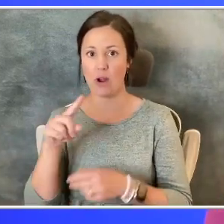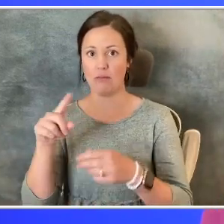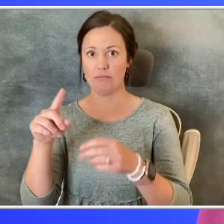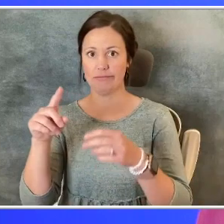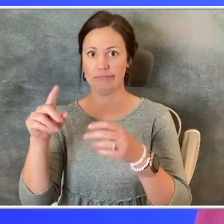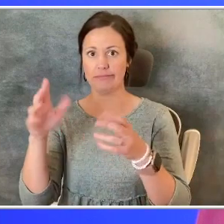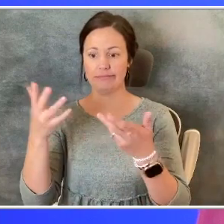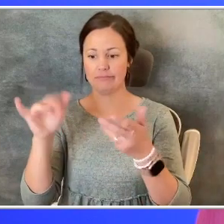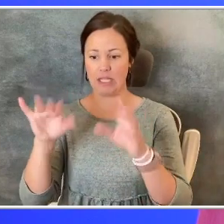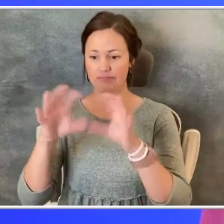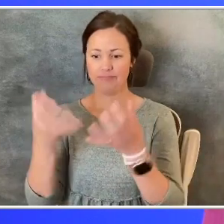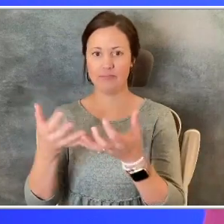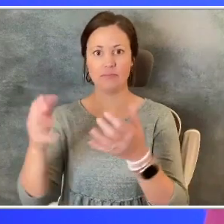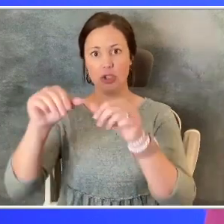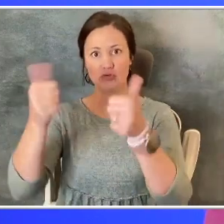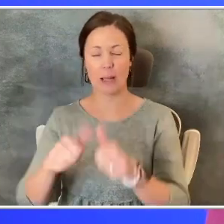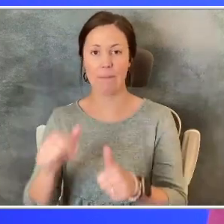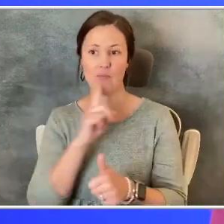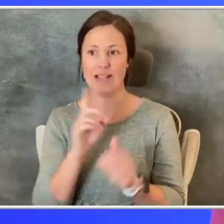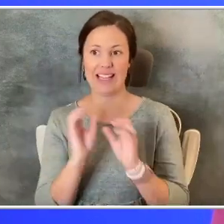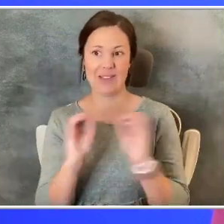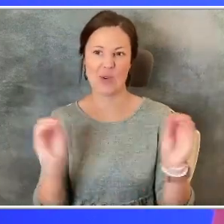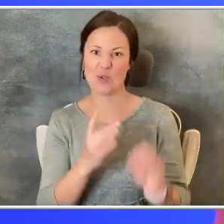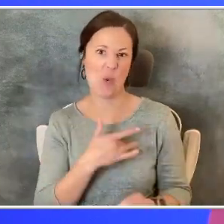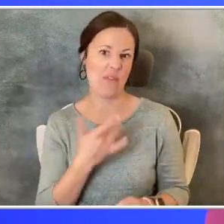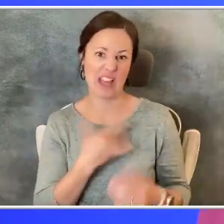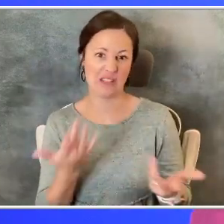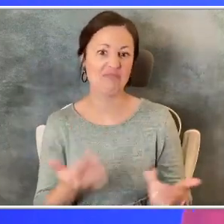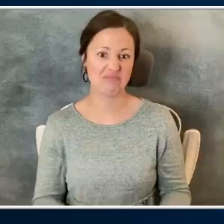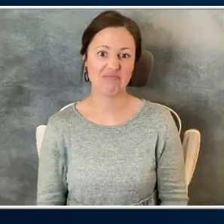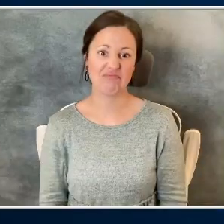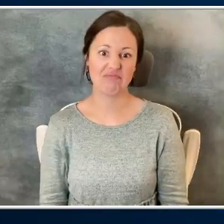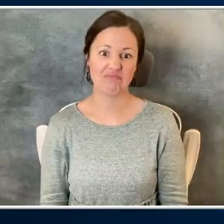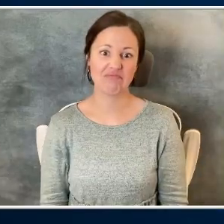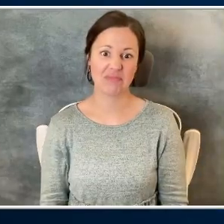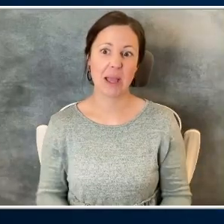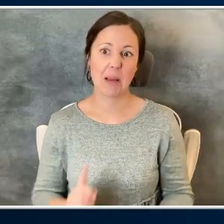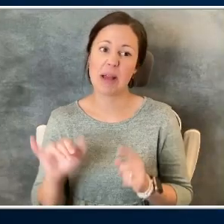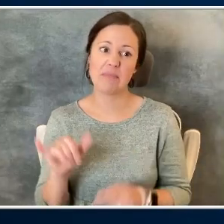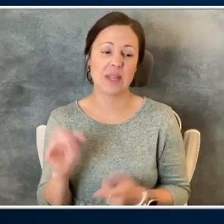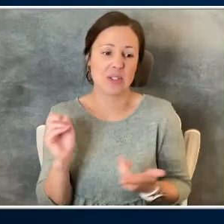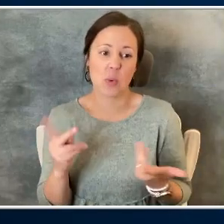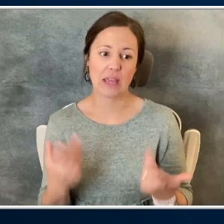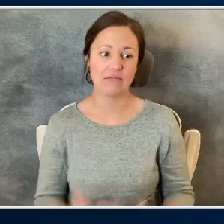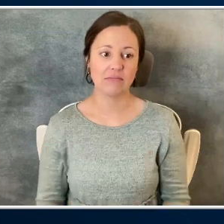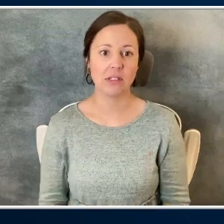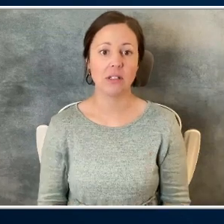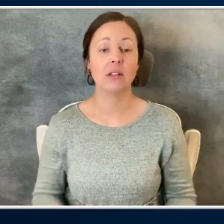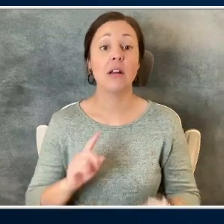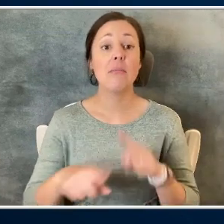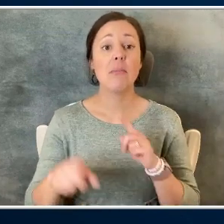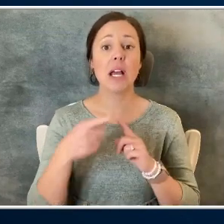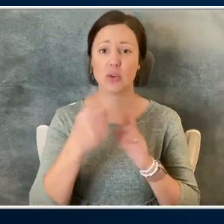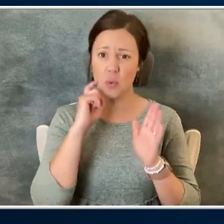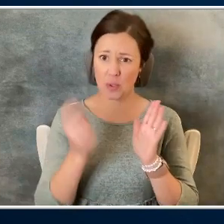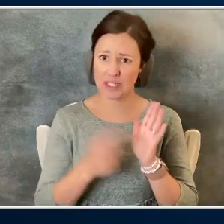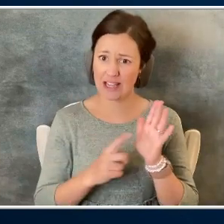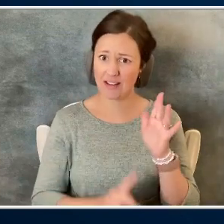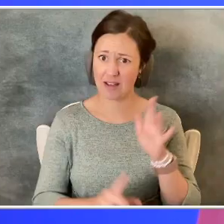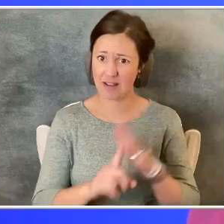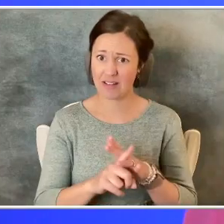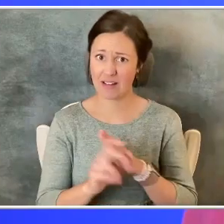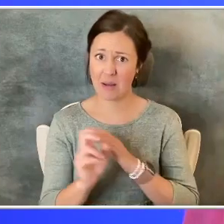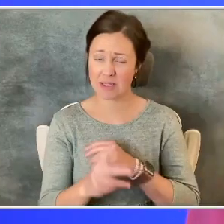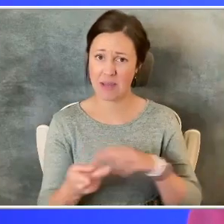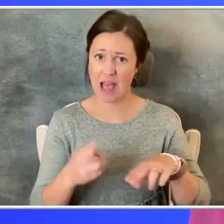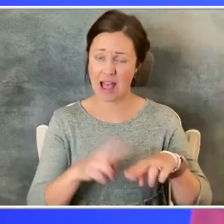any feeling. So that's okay. But you're noticing it comes back? I have noticed